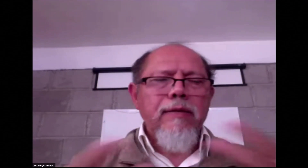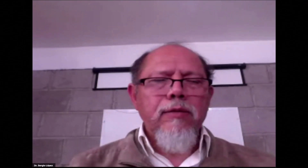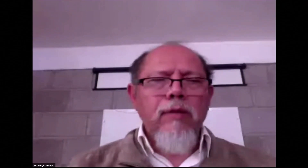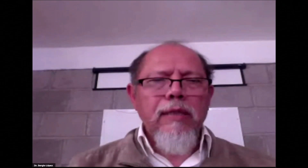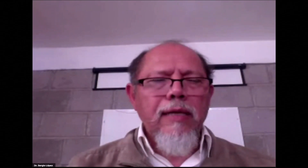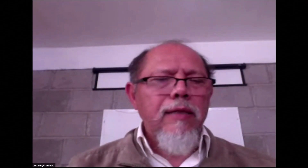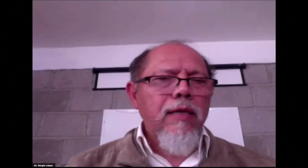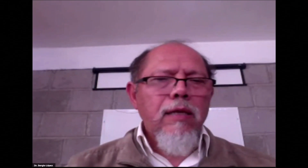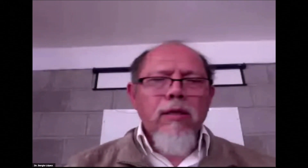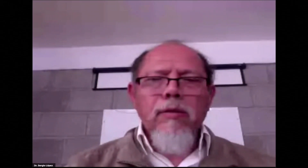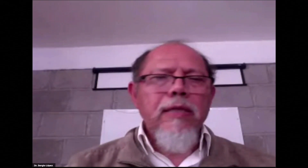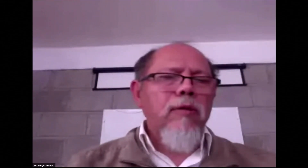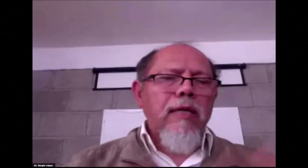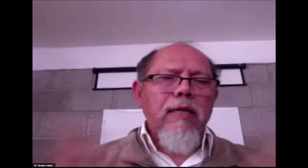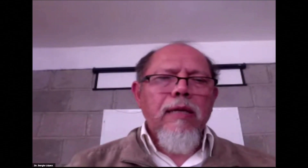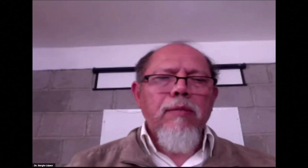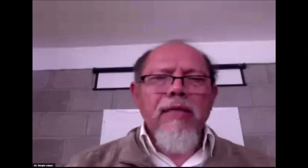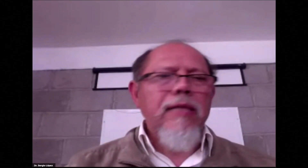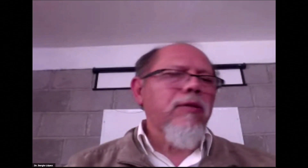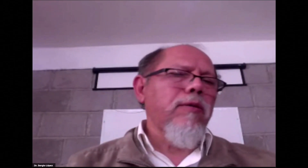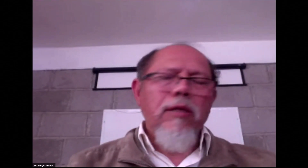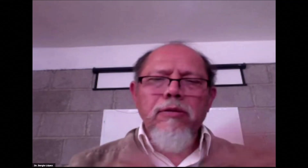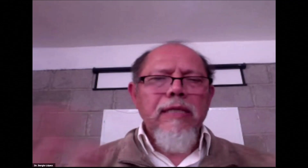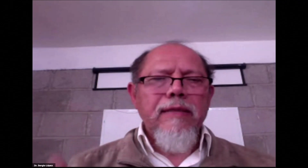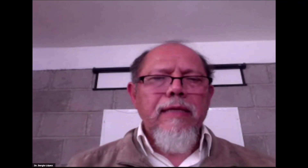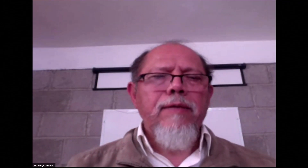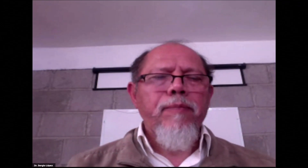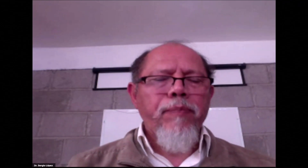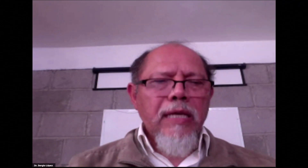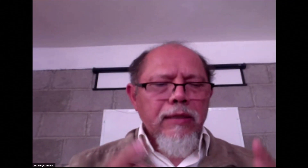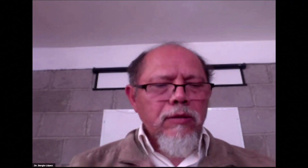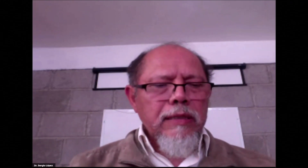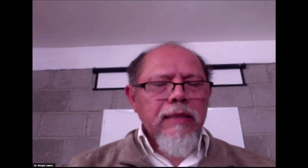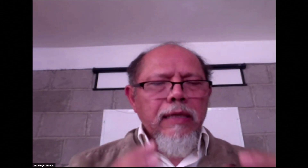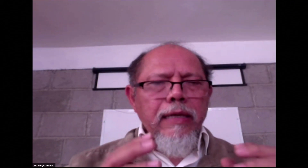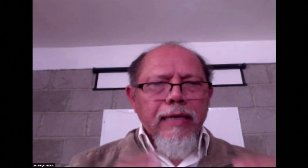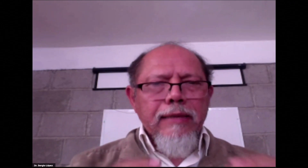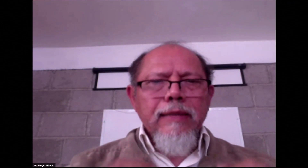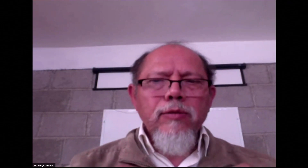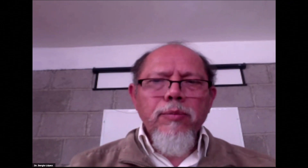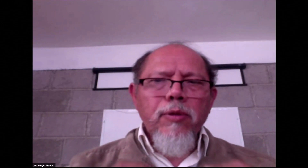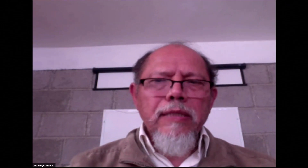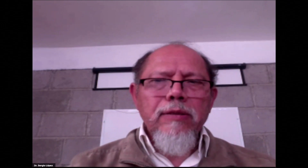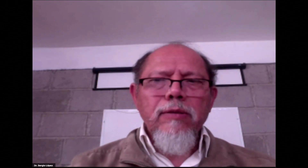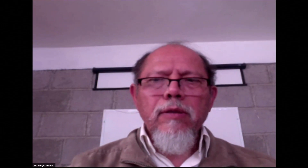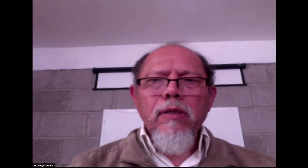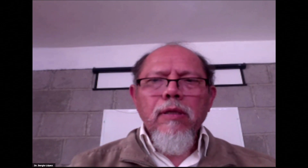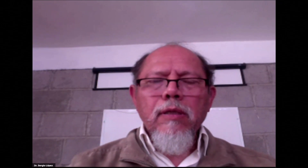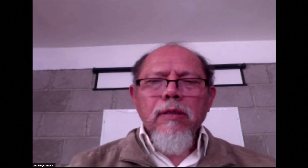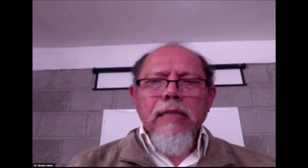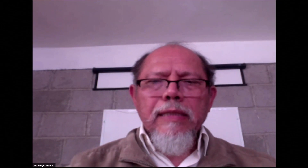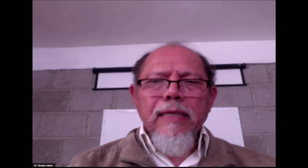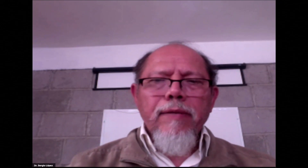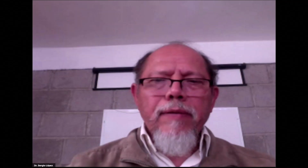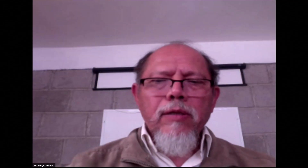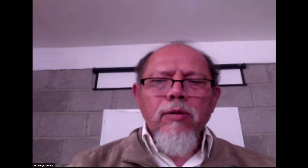sugar, pleasure. Anyone who is addicted to sexuality, uh,